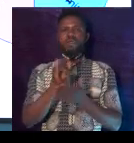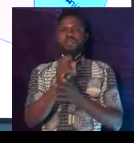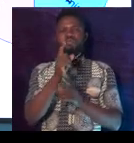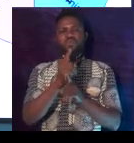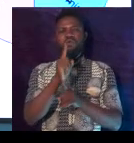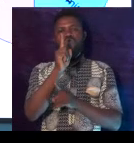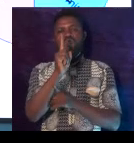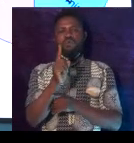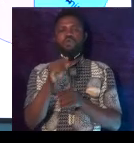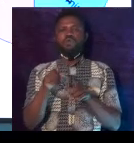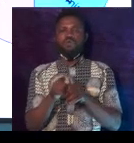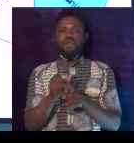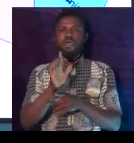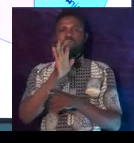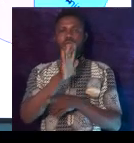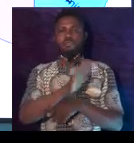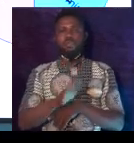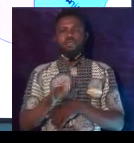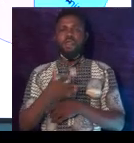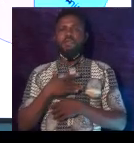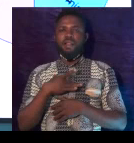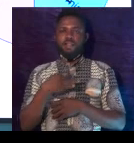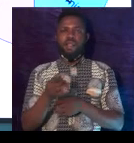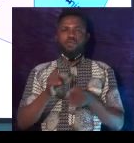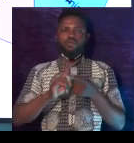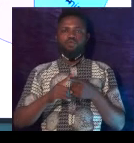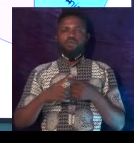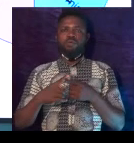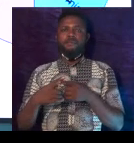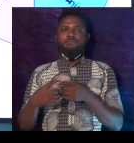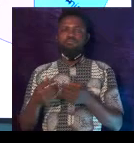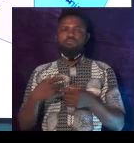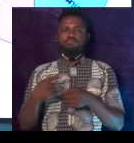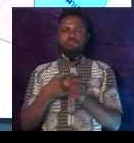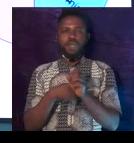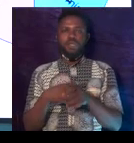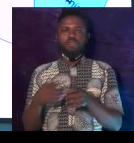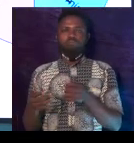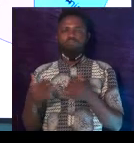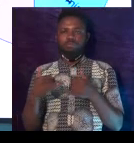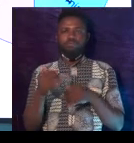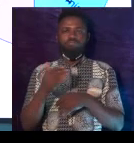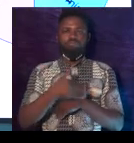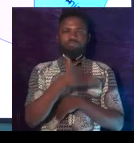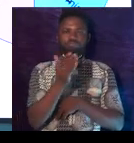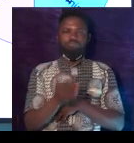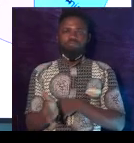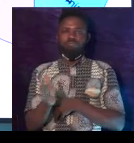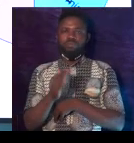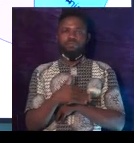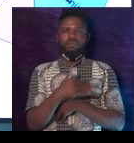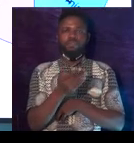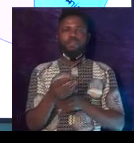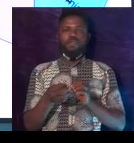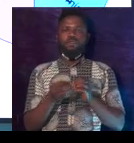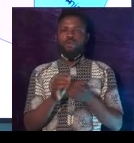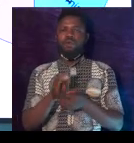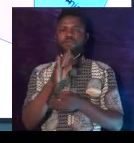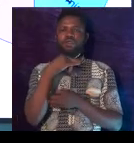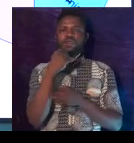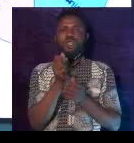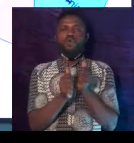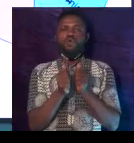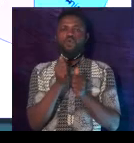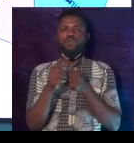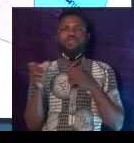just 1 piece of the pie. So 5 children prefer to play lawn tennis. Now,